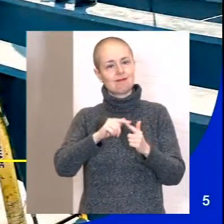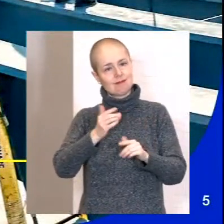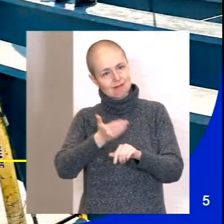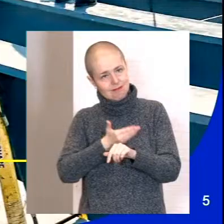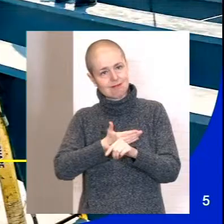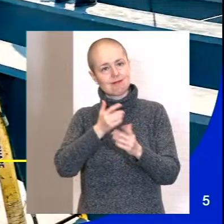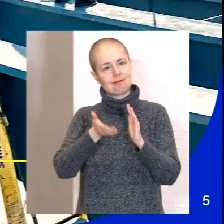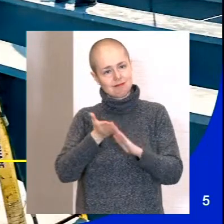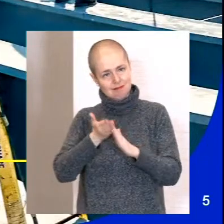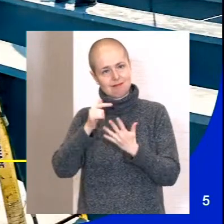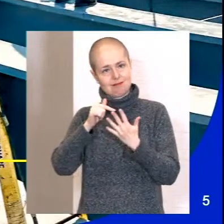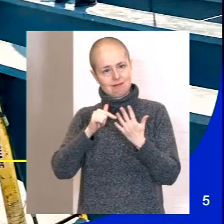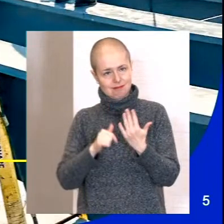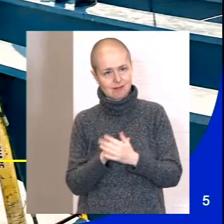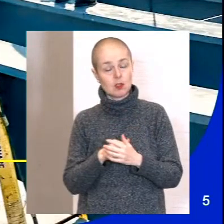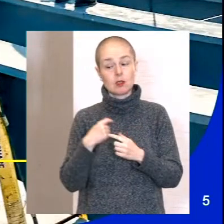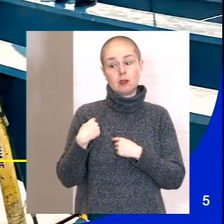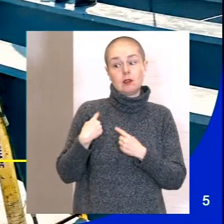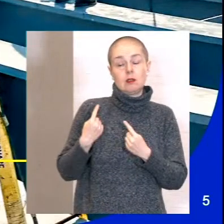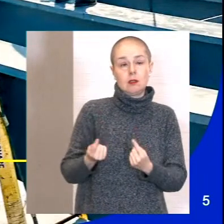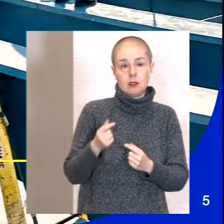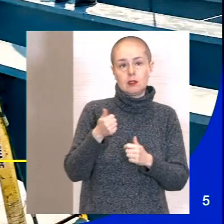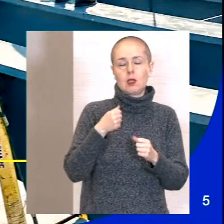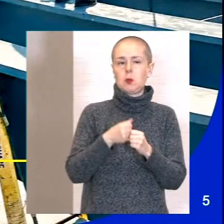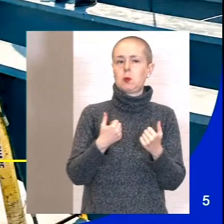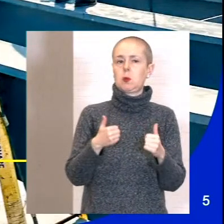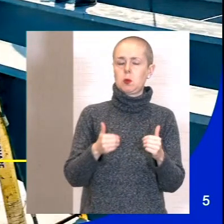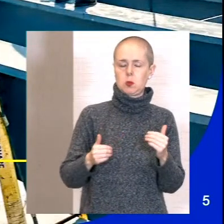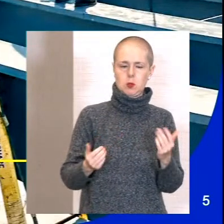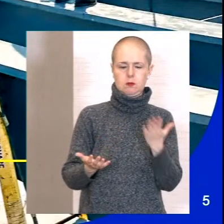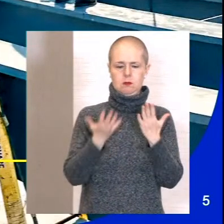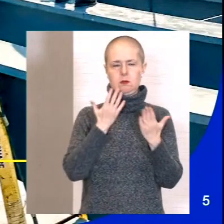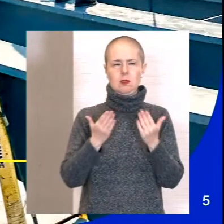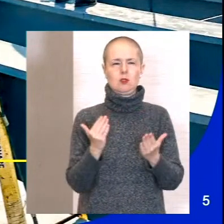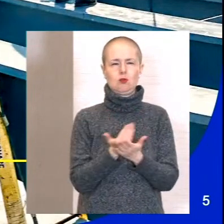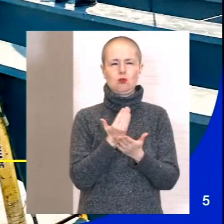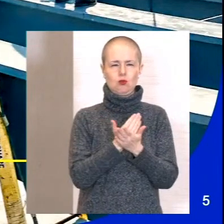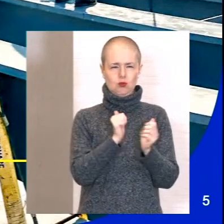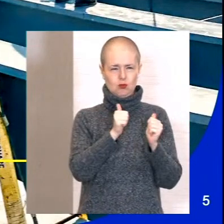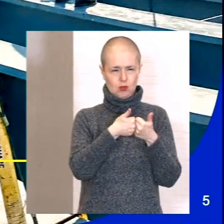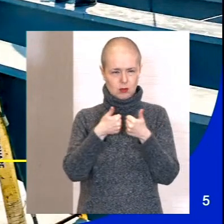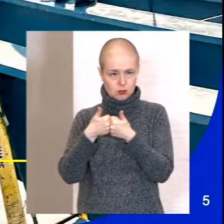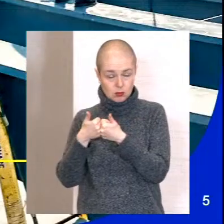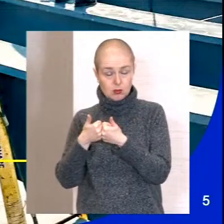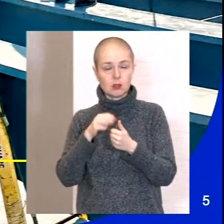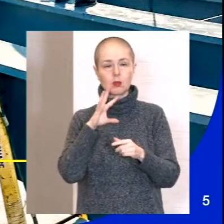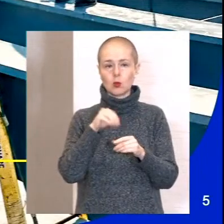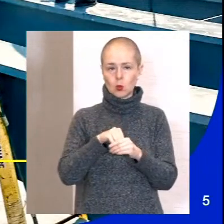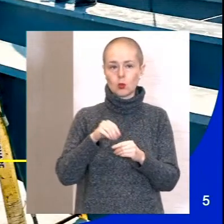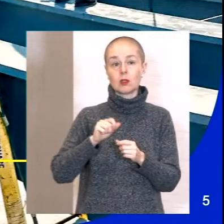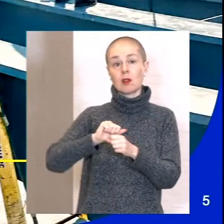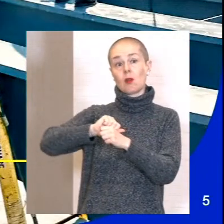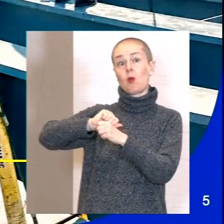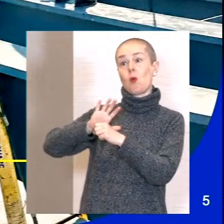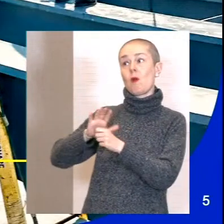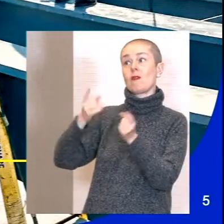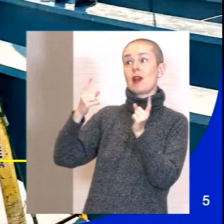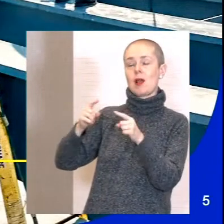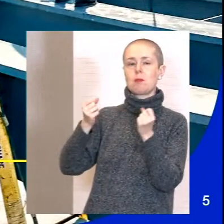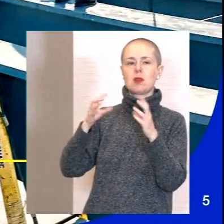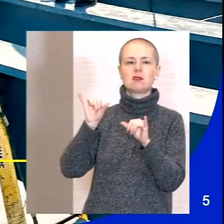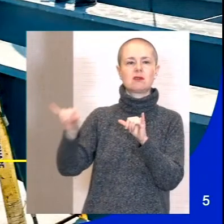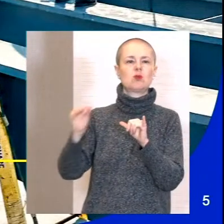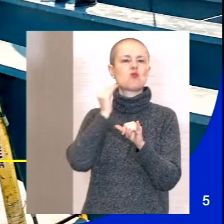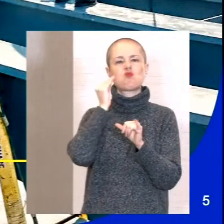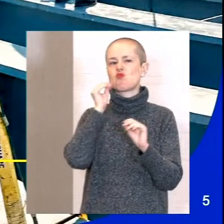presented unique challenges to the Port Authority's operating environment, including revenue impacts from the COVID-19 pandemic,